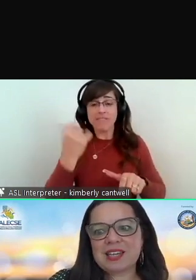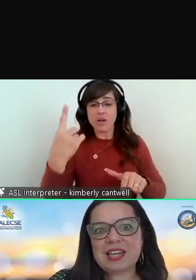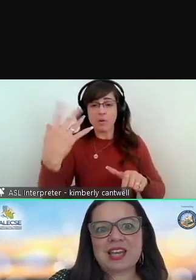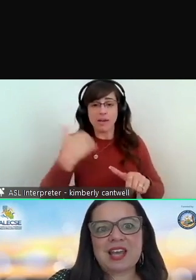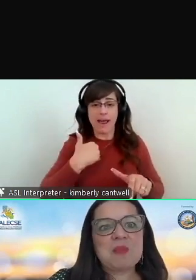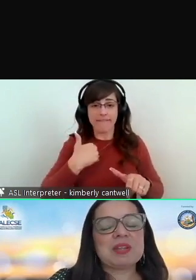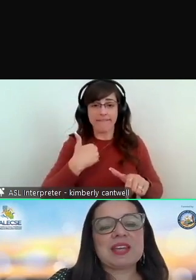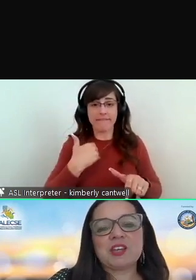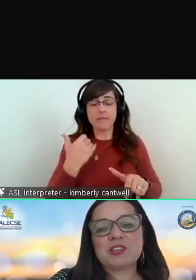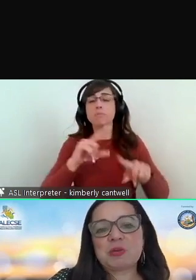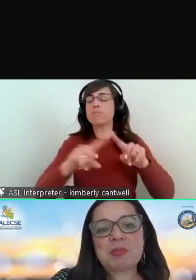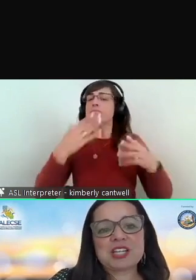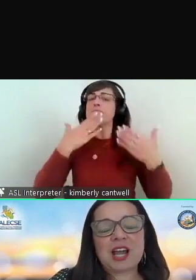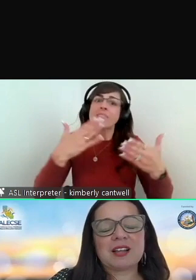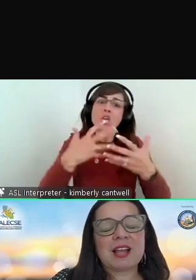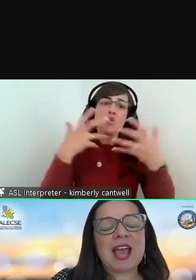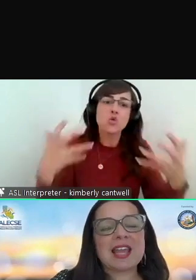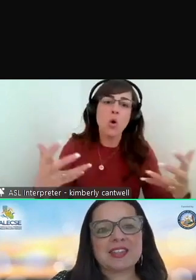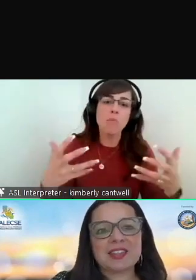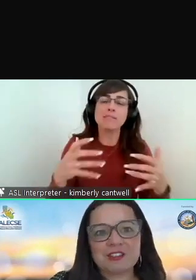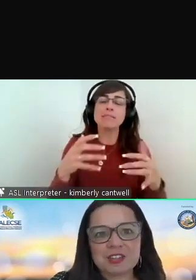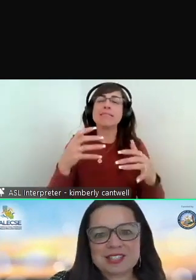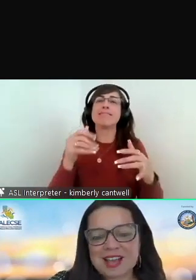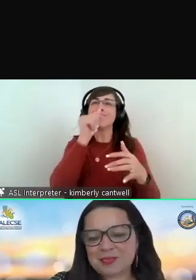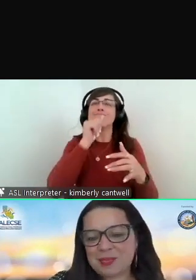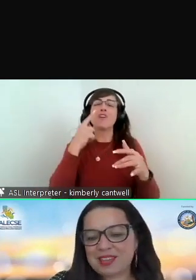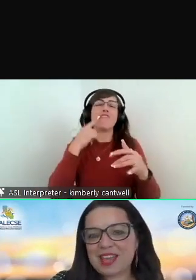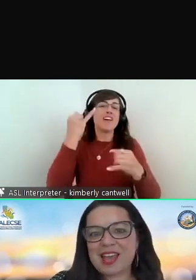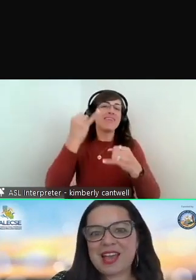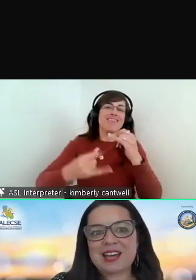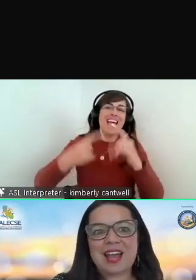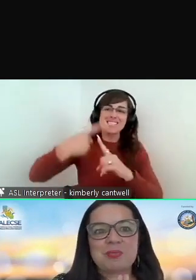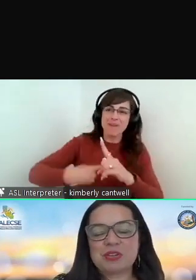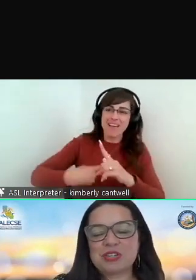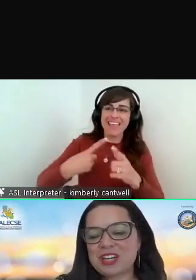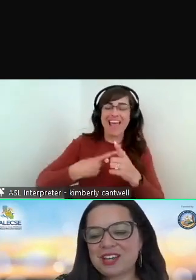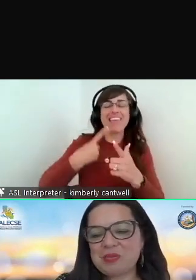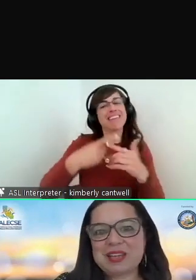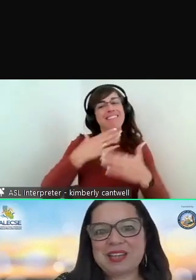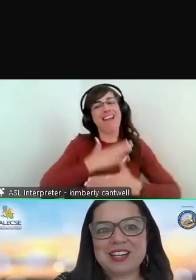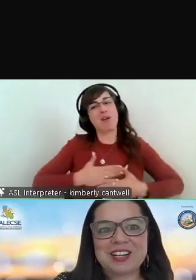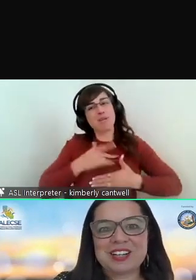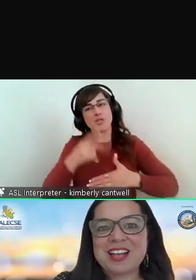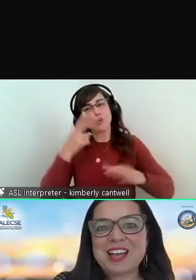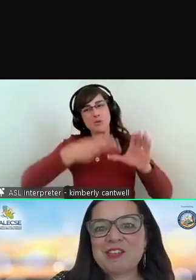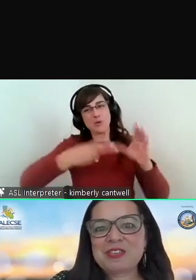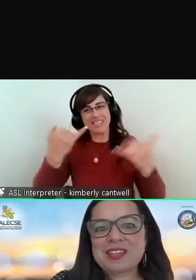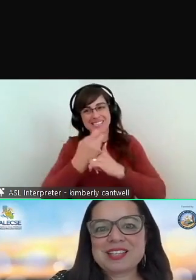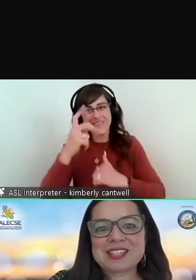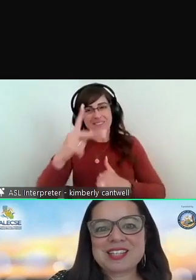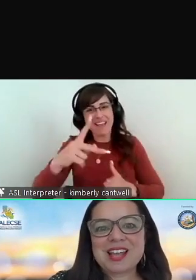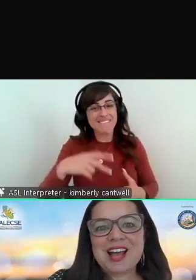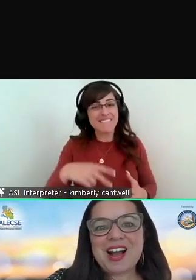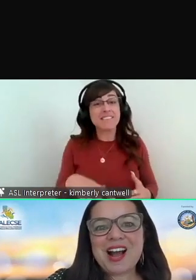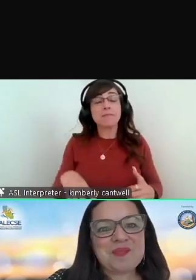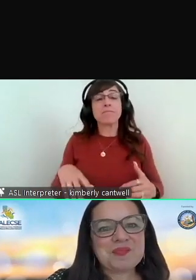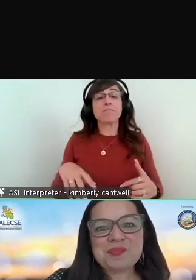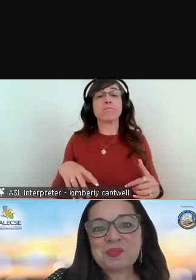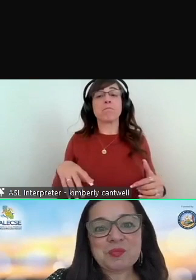has any. But thank you so much. Hang in there for this last month, and I appreciate you being here for this